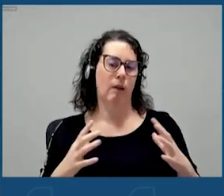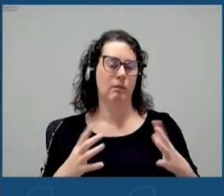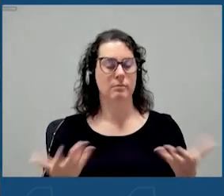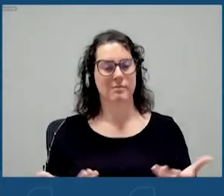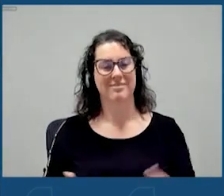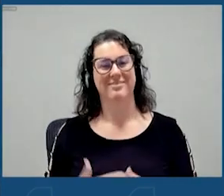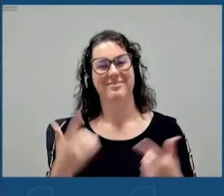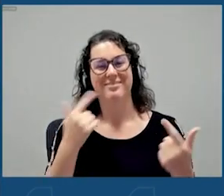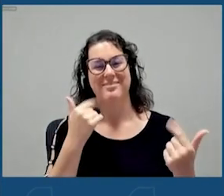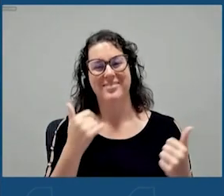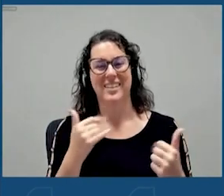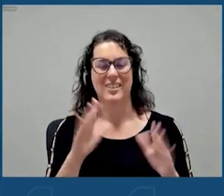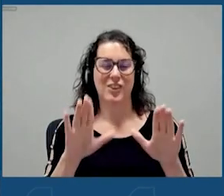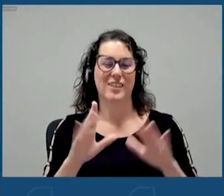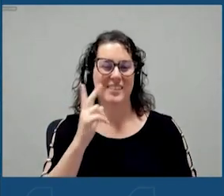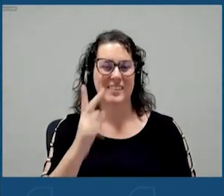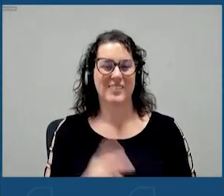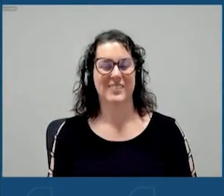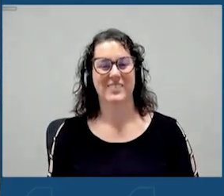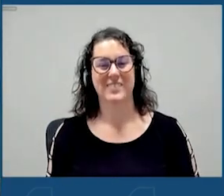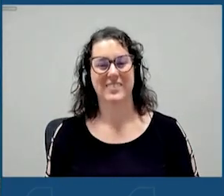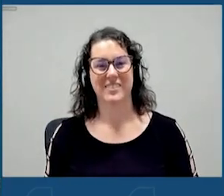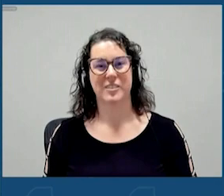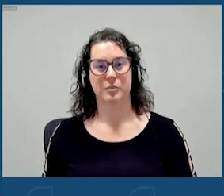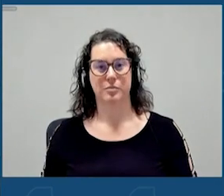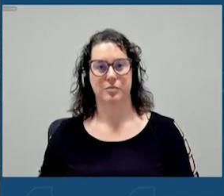Great to see you, Mayor Brown.